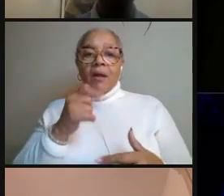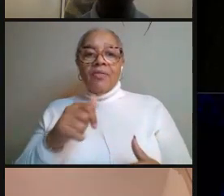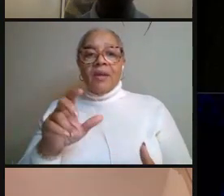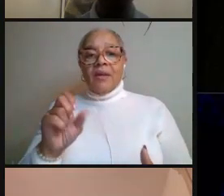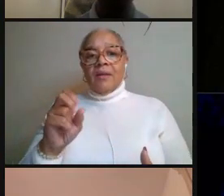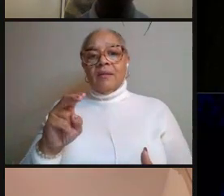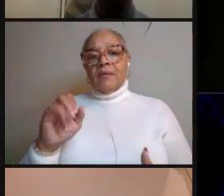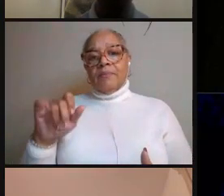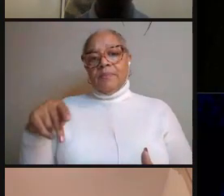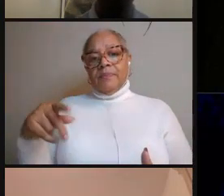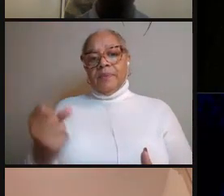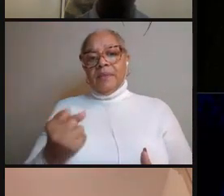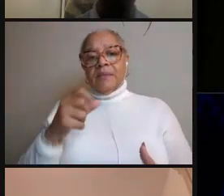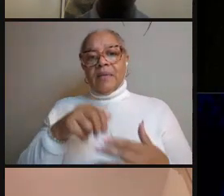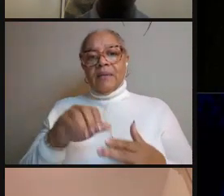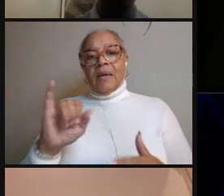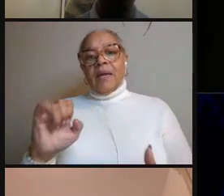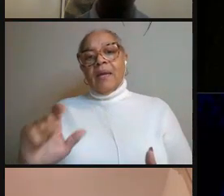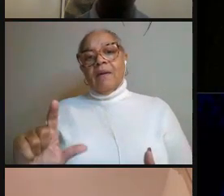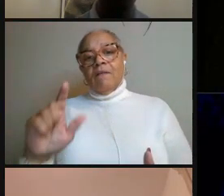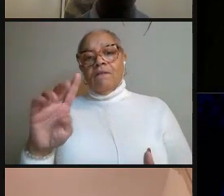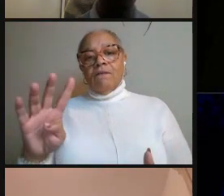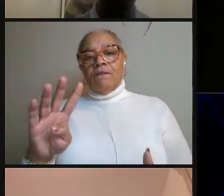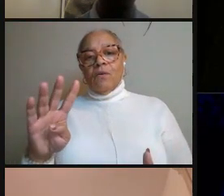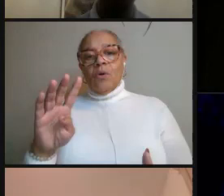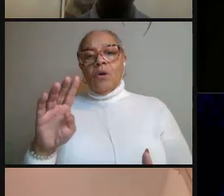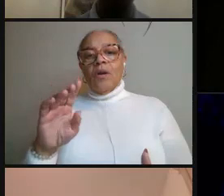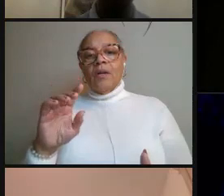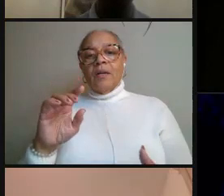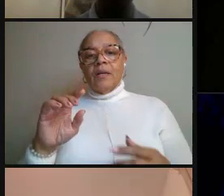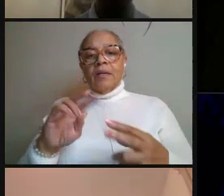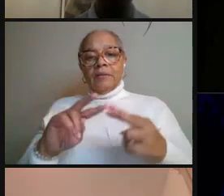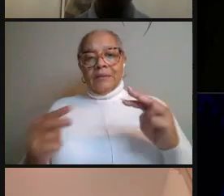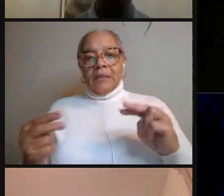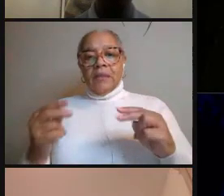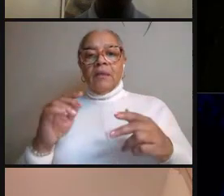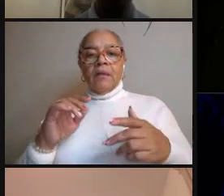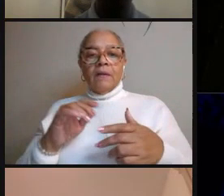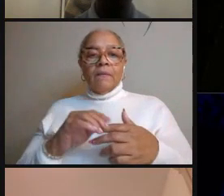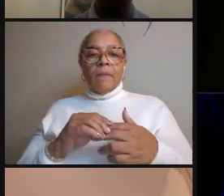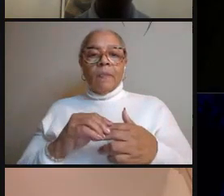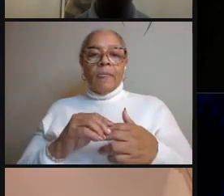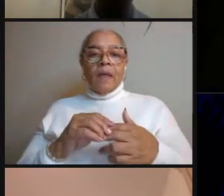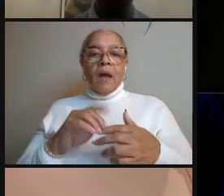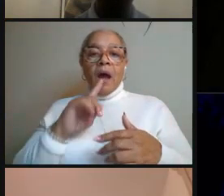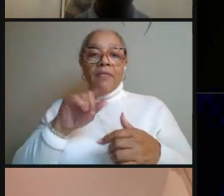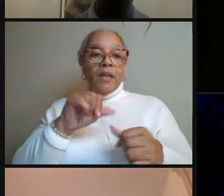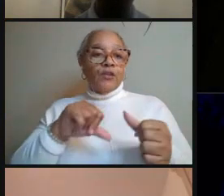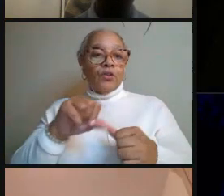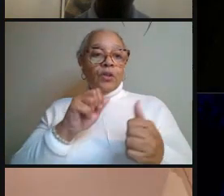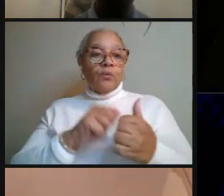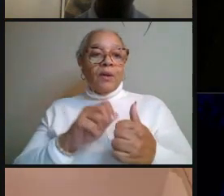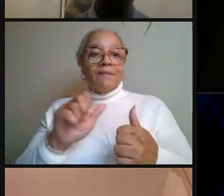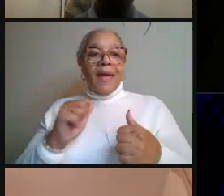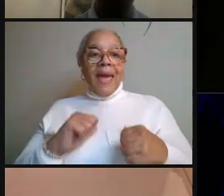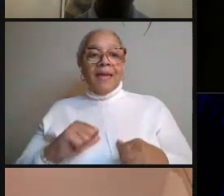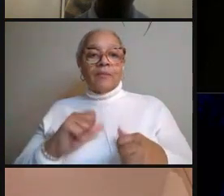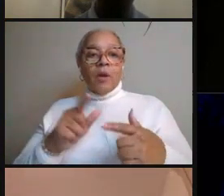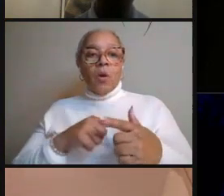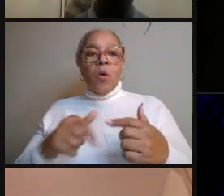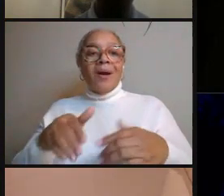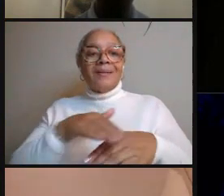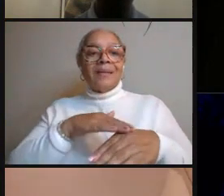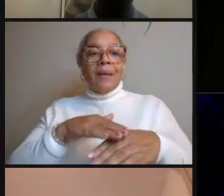the IL-4 inducing one gene? Are these associated with asthma or atopic